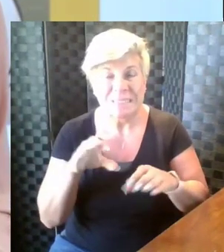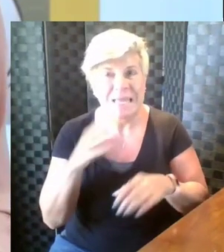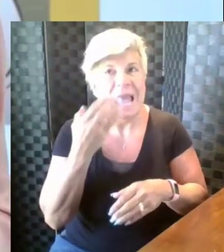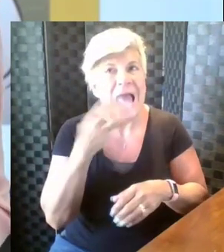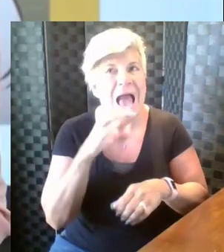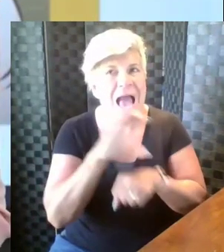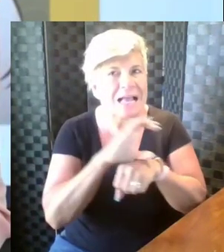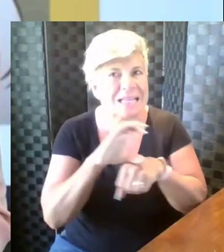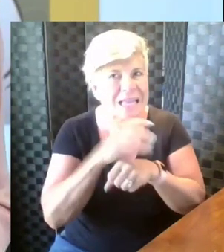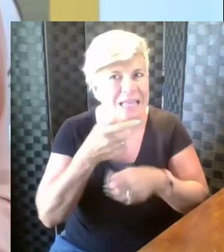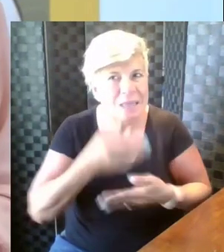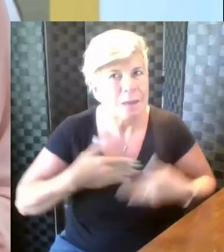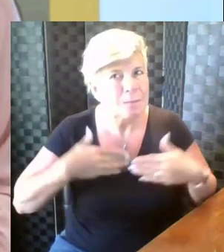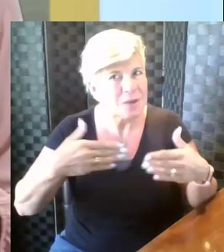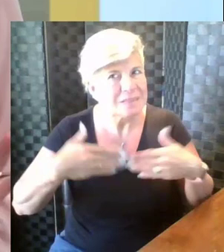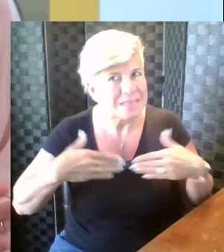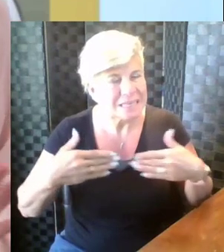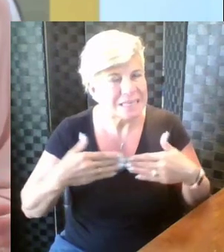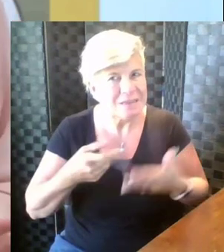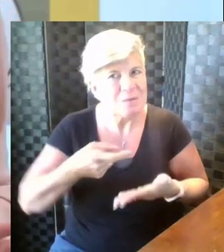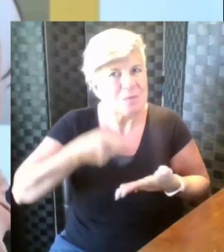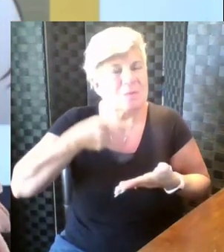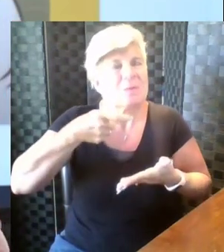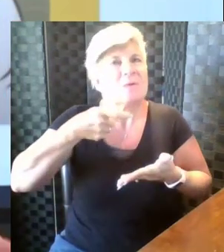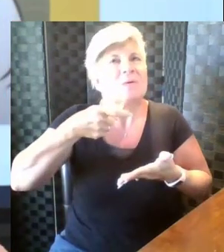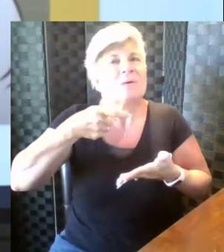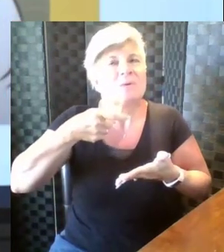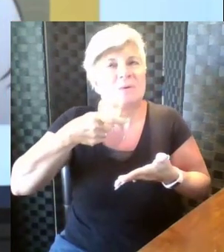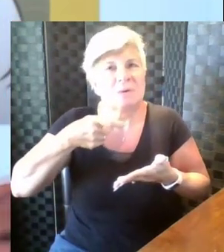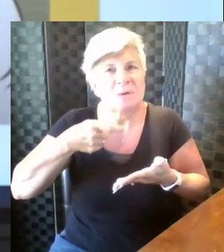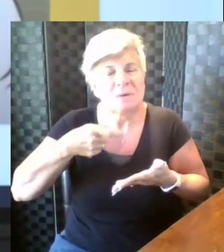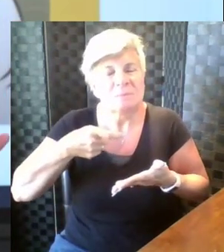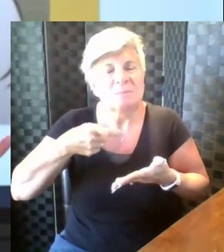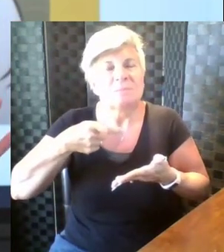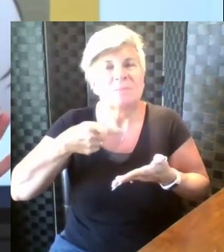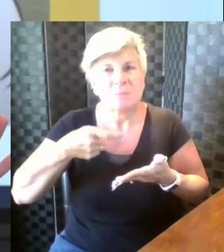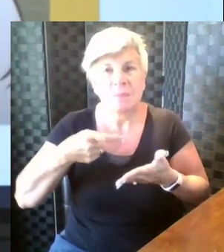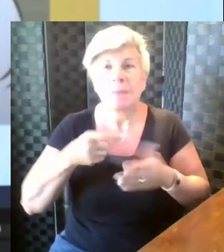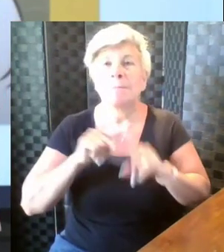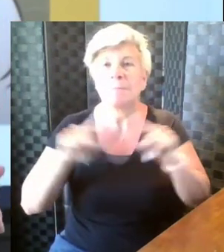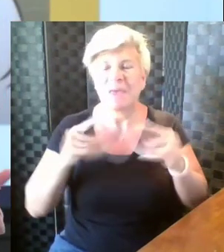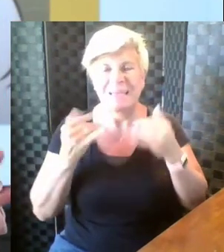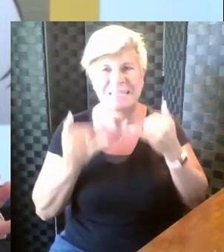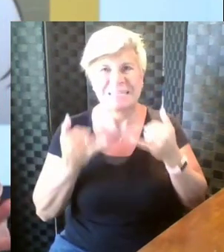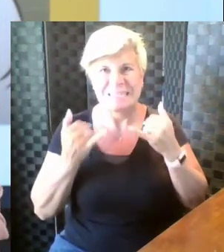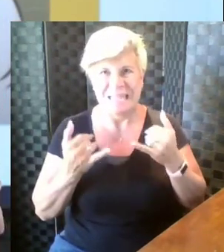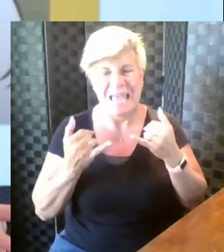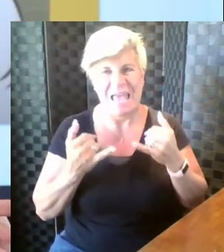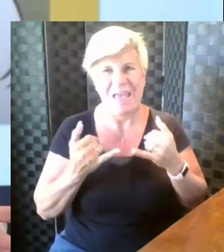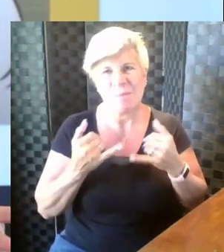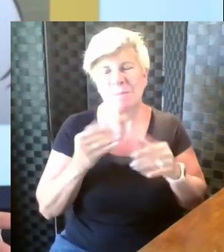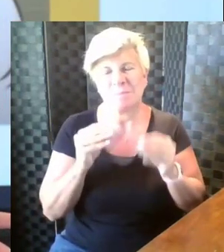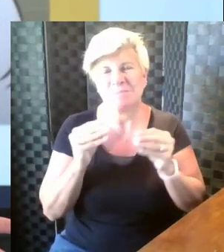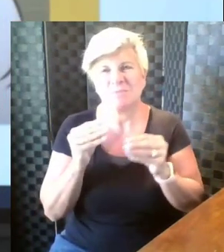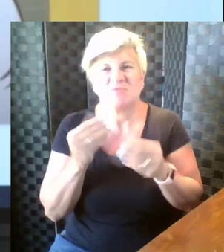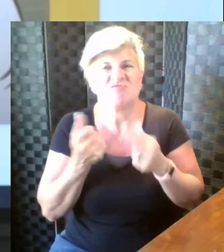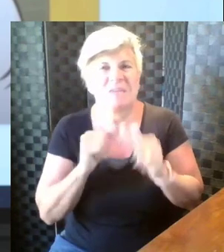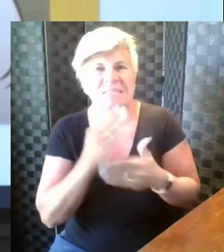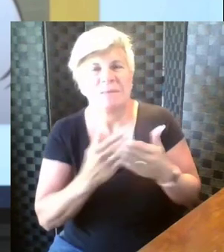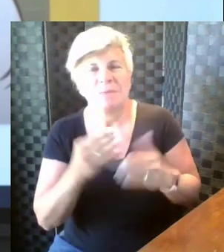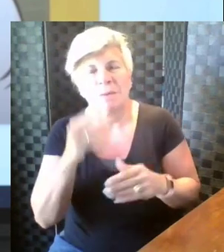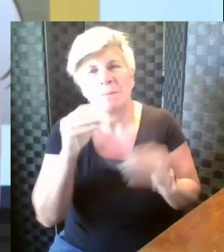hot chocolate breathing, and today we're going to do something a little more summery. That was a kind of wintry, but I drink hot cocoa all the time, so I felt like it was still